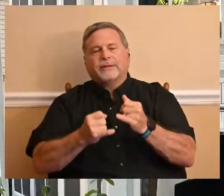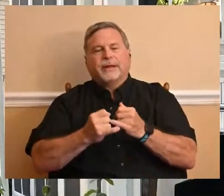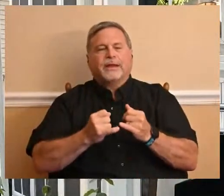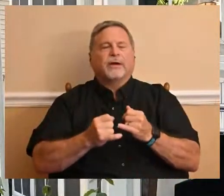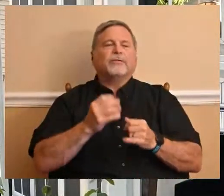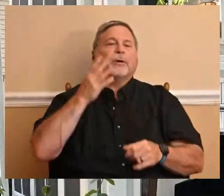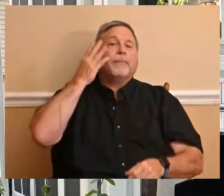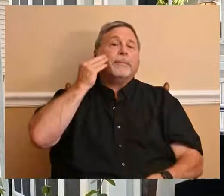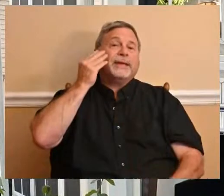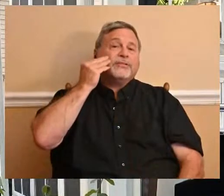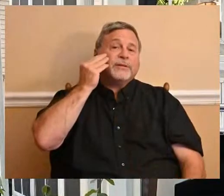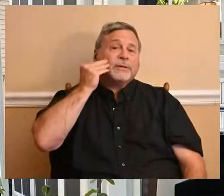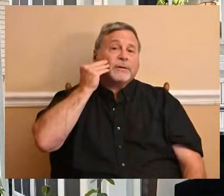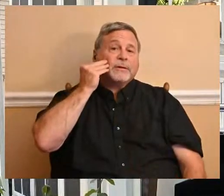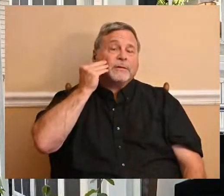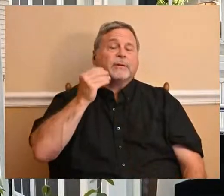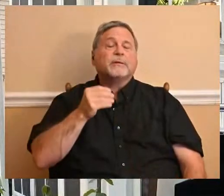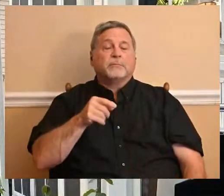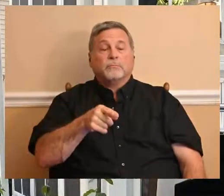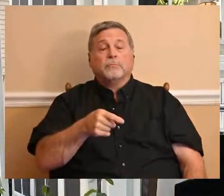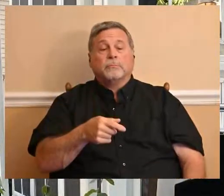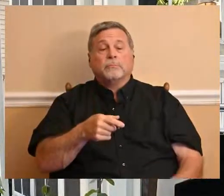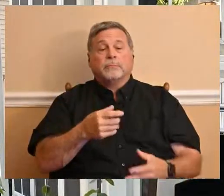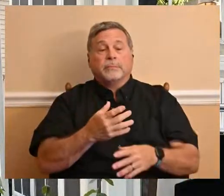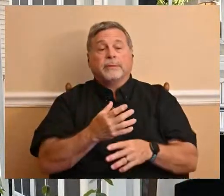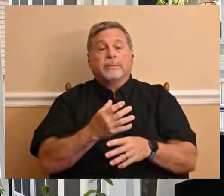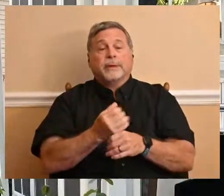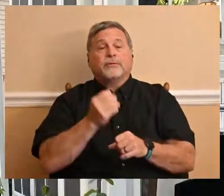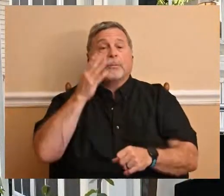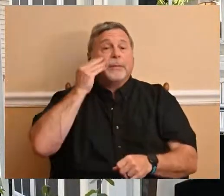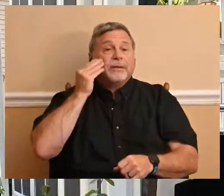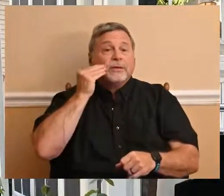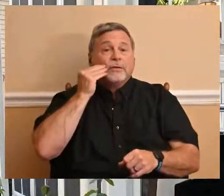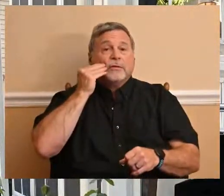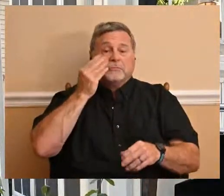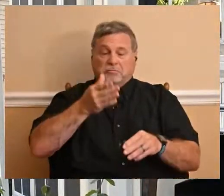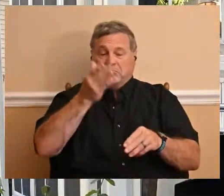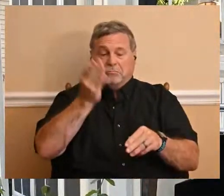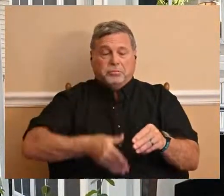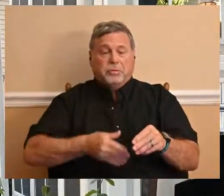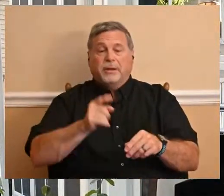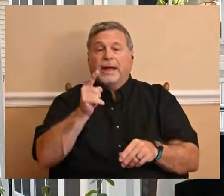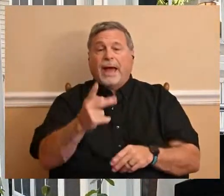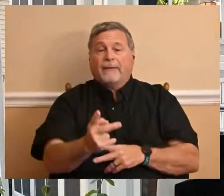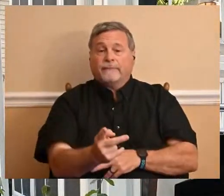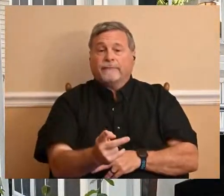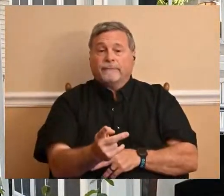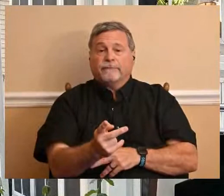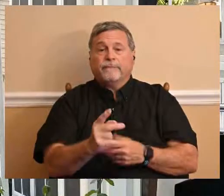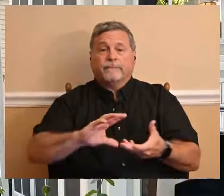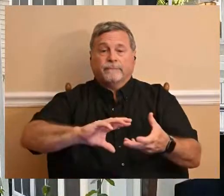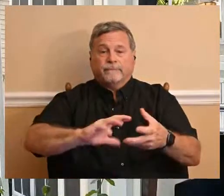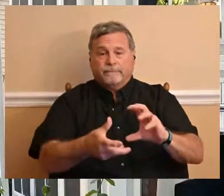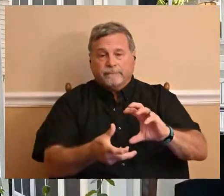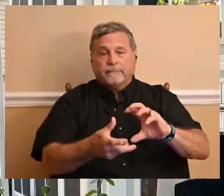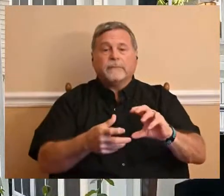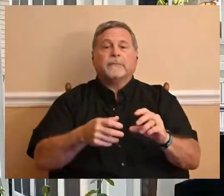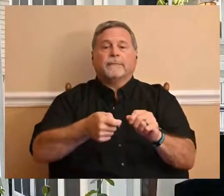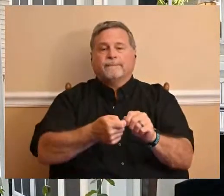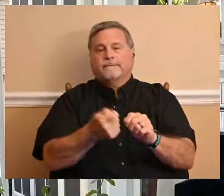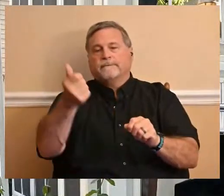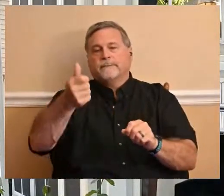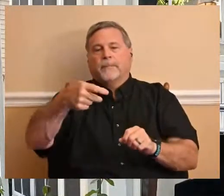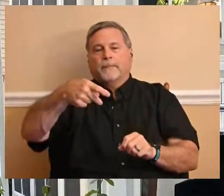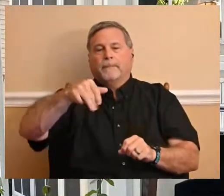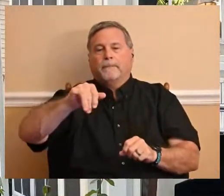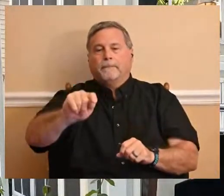So again, just get your peaches. You're just cutting them in half. You'll twist, you'll take out the pit because